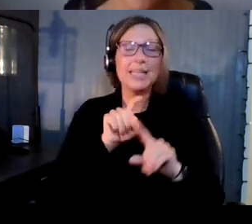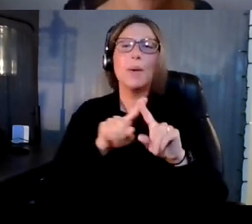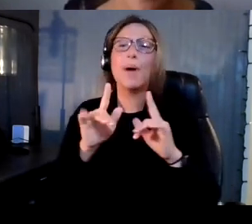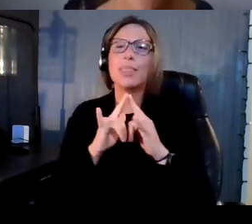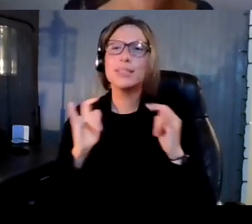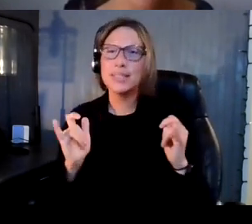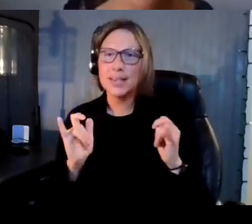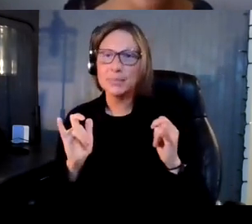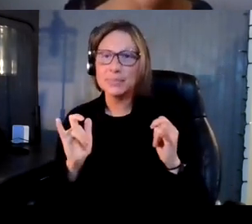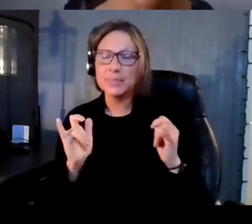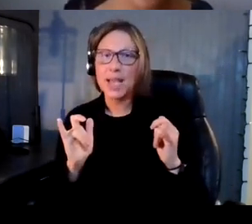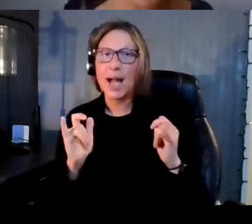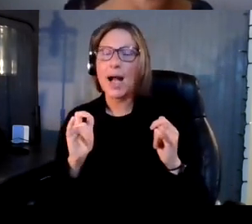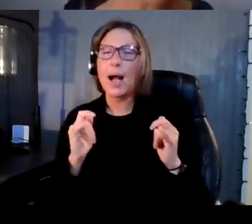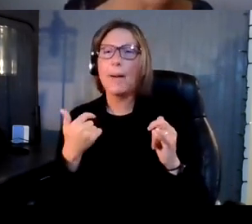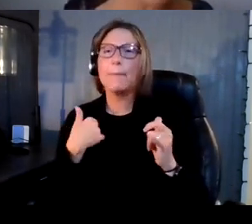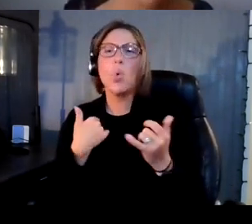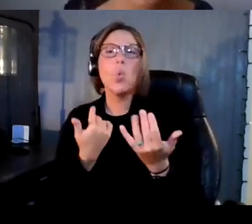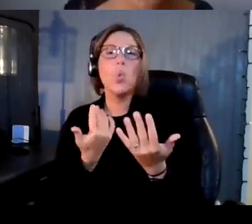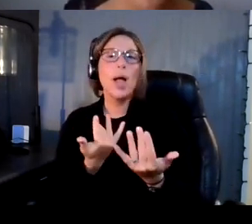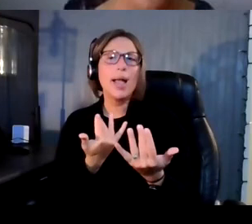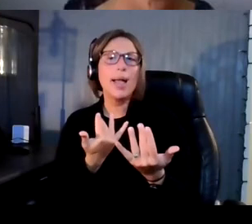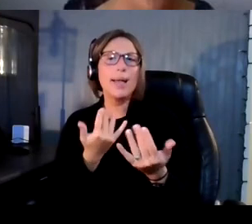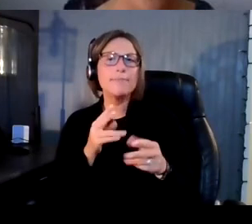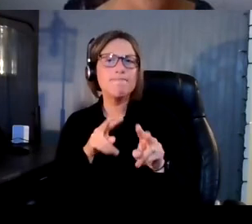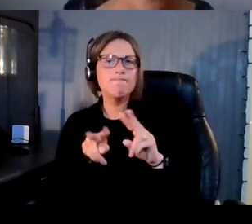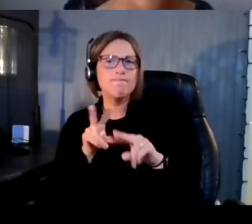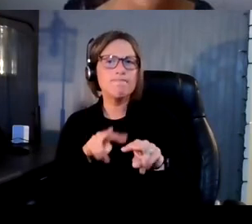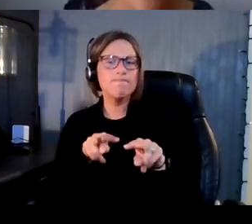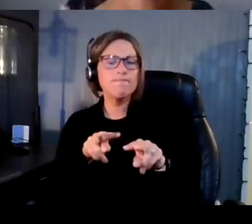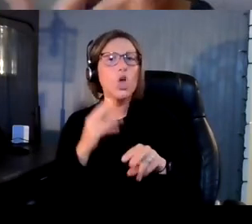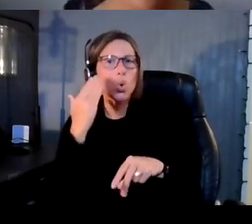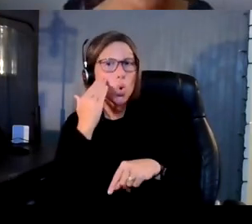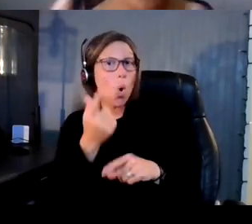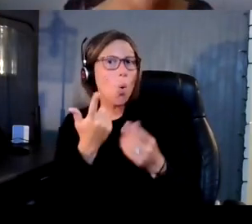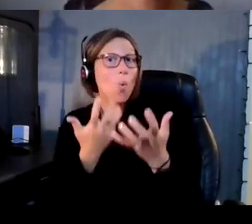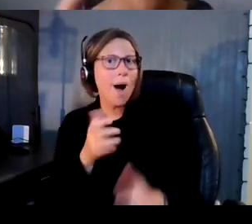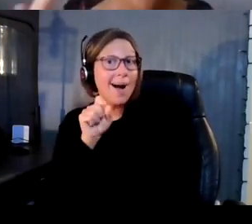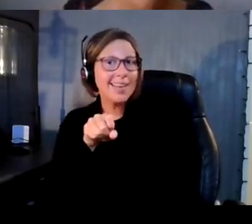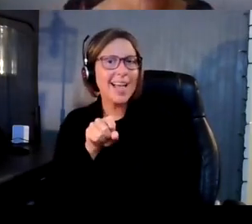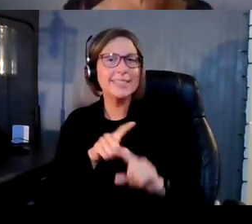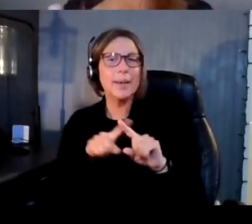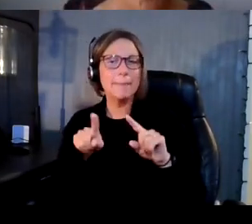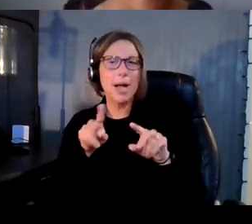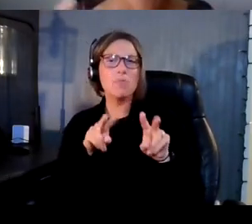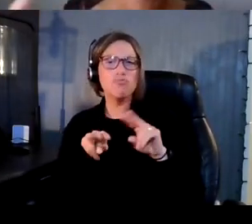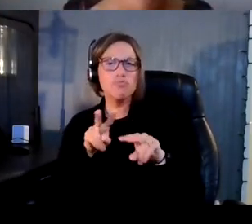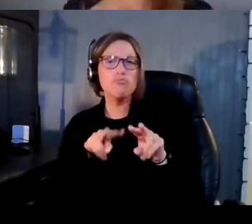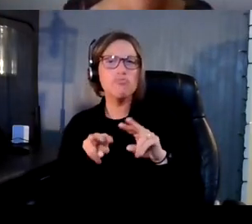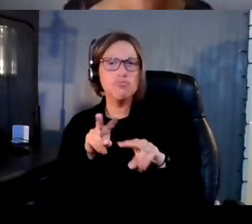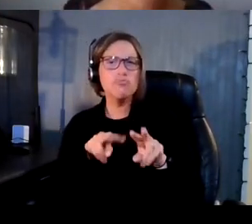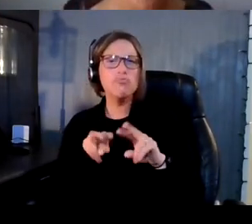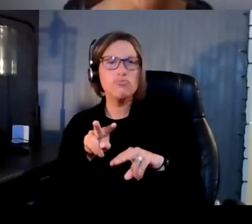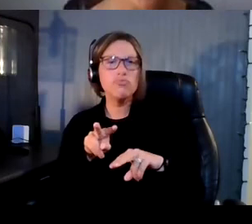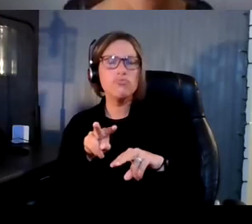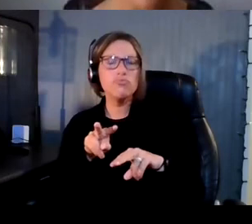exchanges, I might wait and hold off, even though I know what they want. After we've gotten that flow going, I may